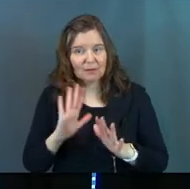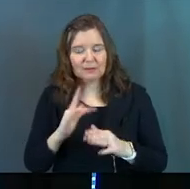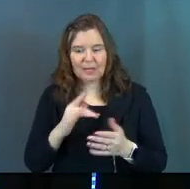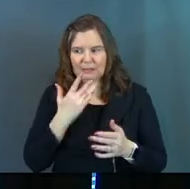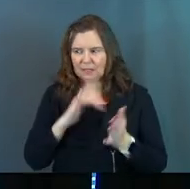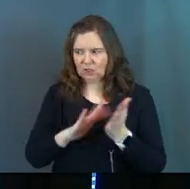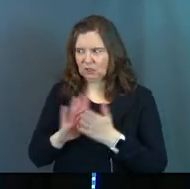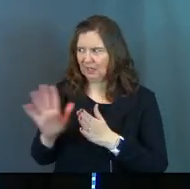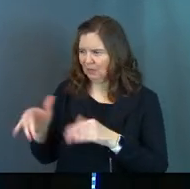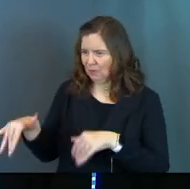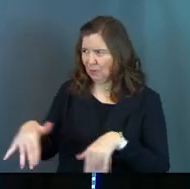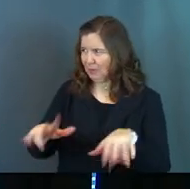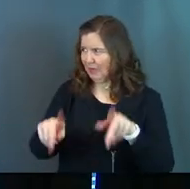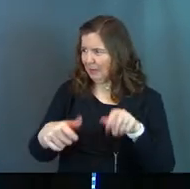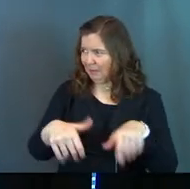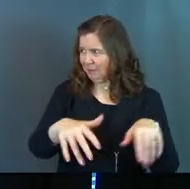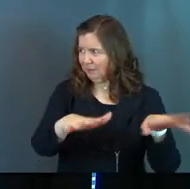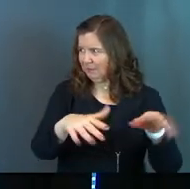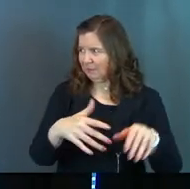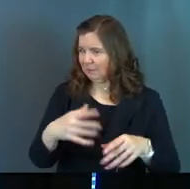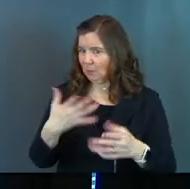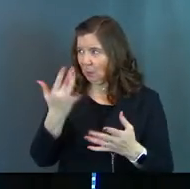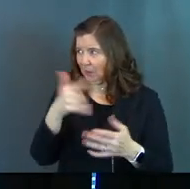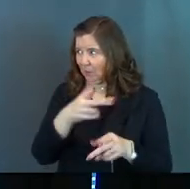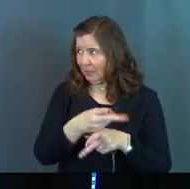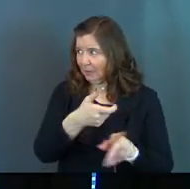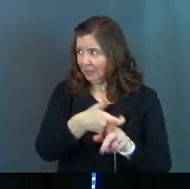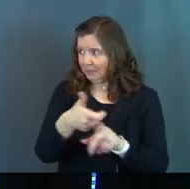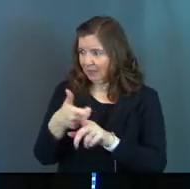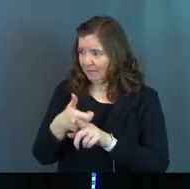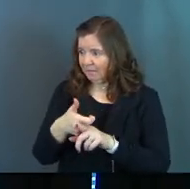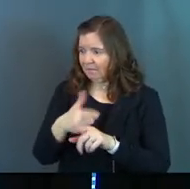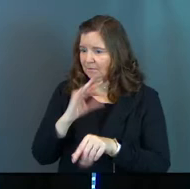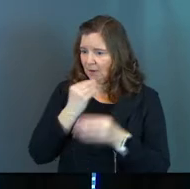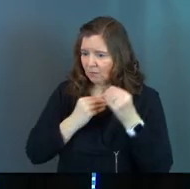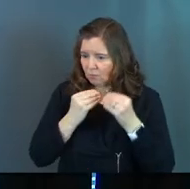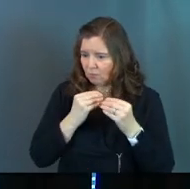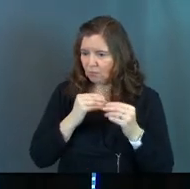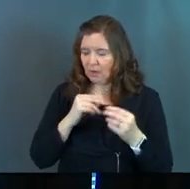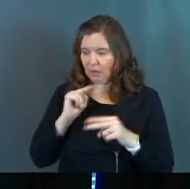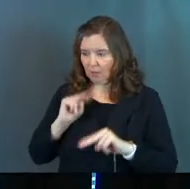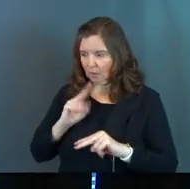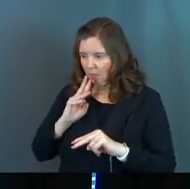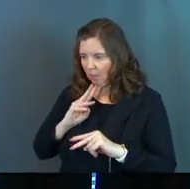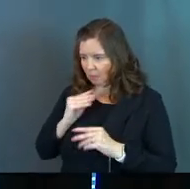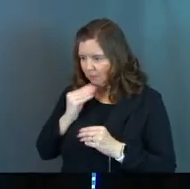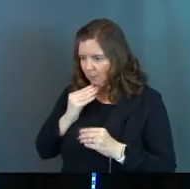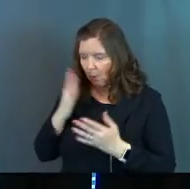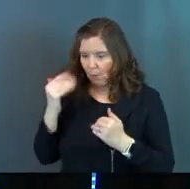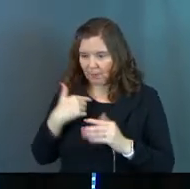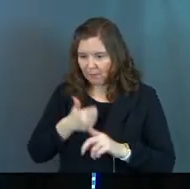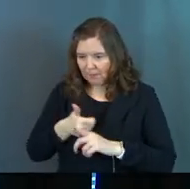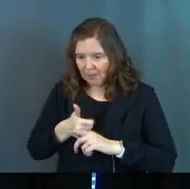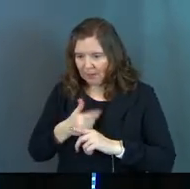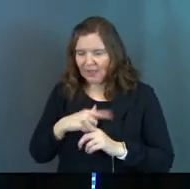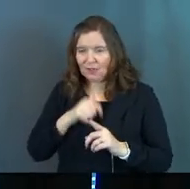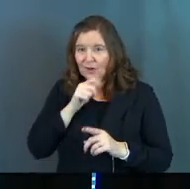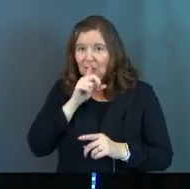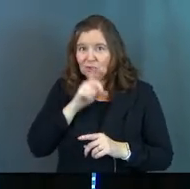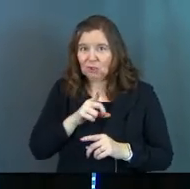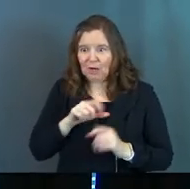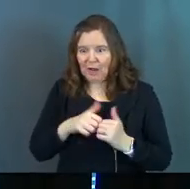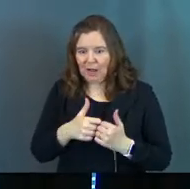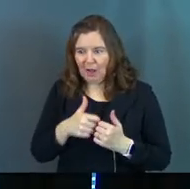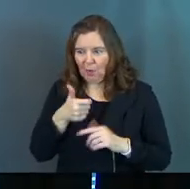they say, Jesus, would you send the people away so that they can take care of themselves? And they're staring at this food, and they're hoping that it's for them. And they're not